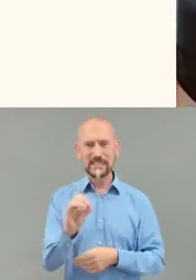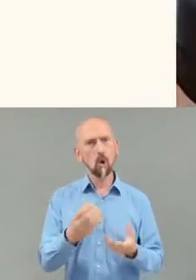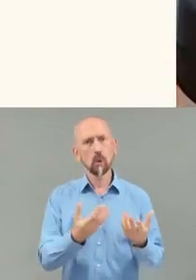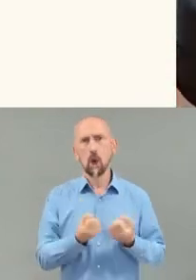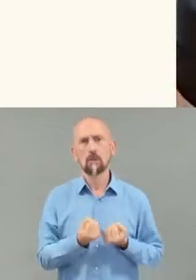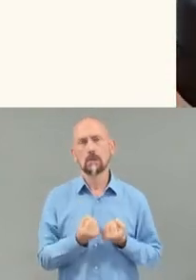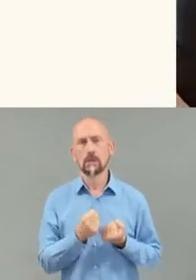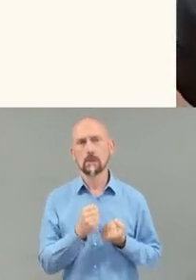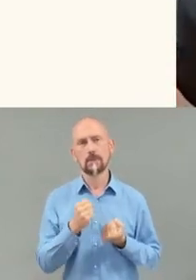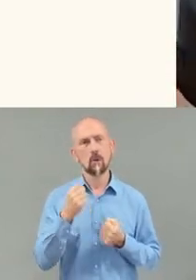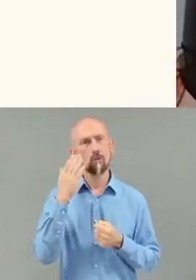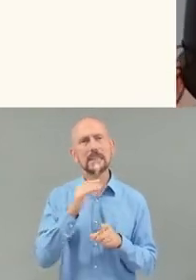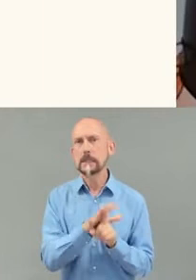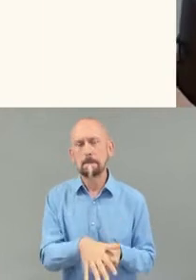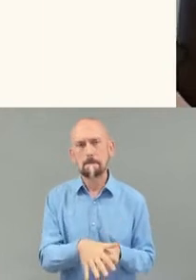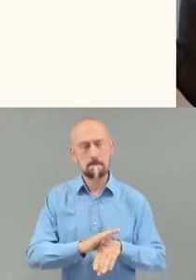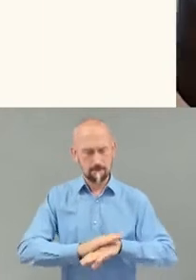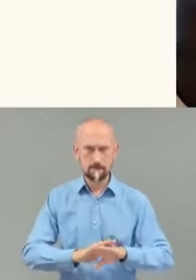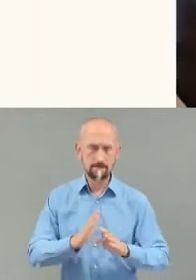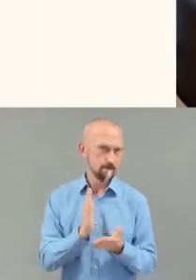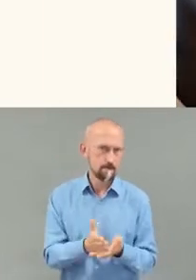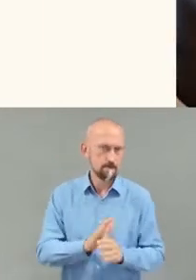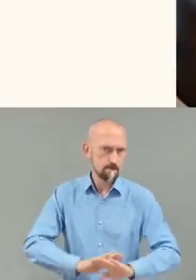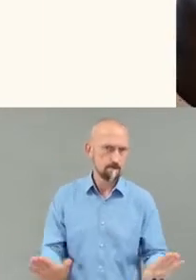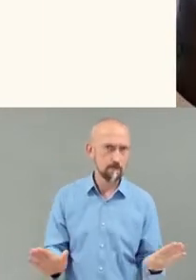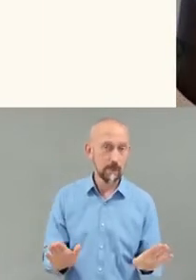all the psychological professions, in the different